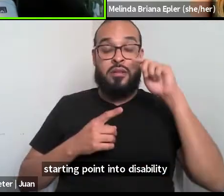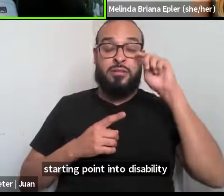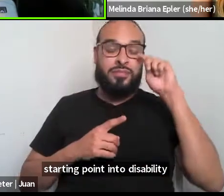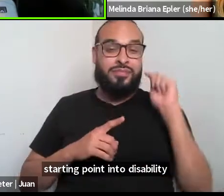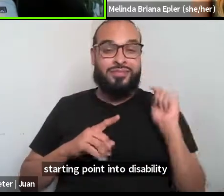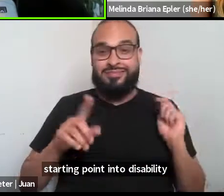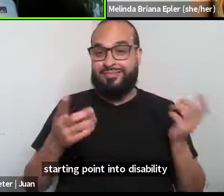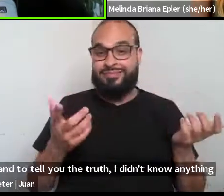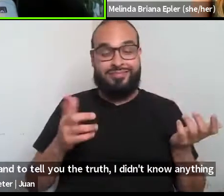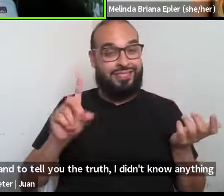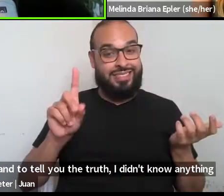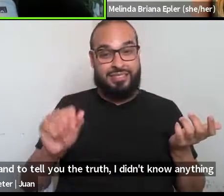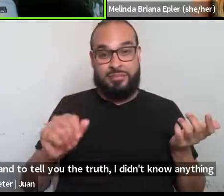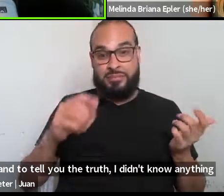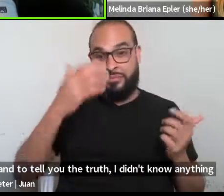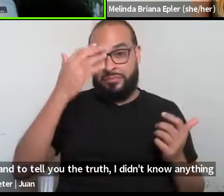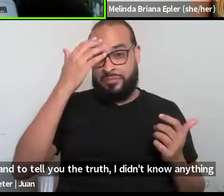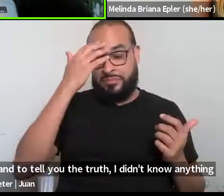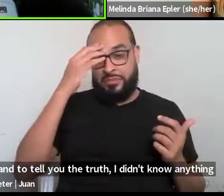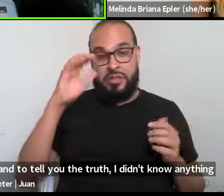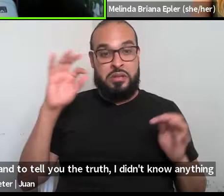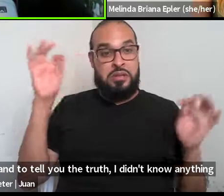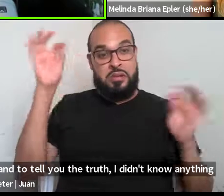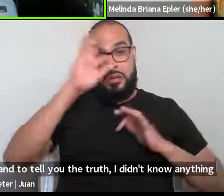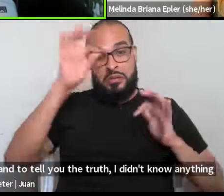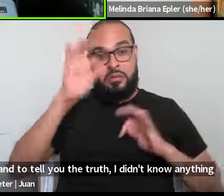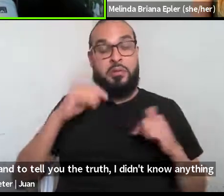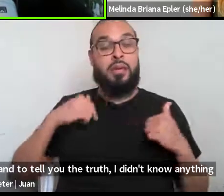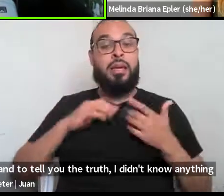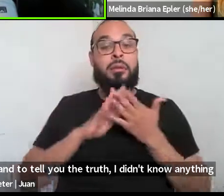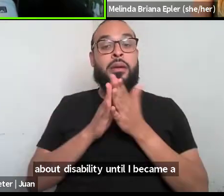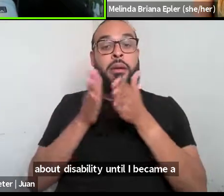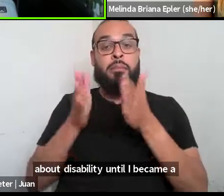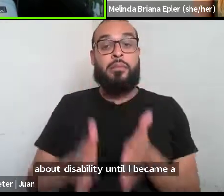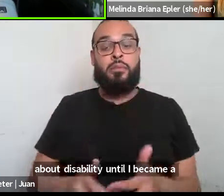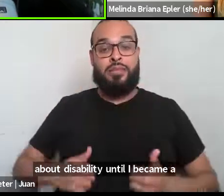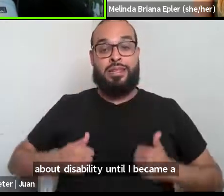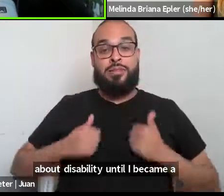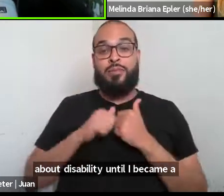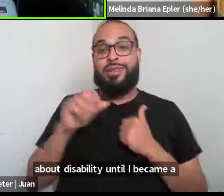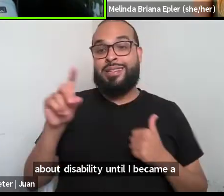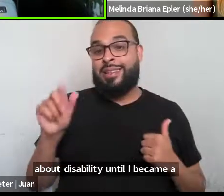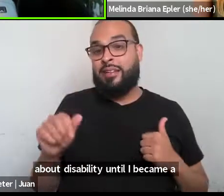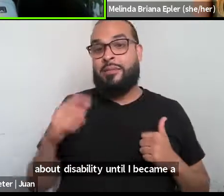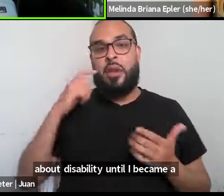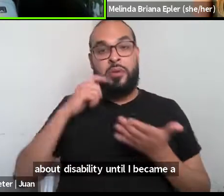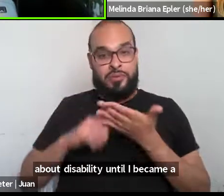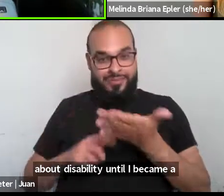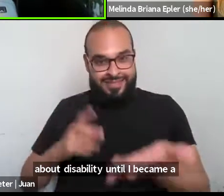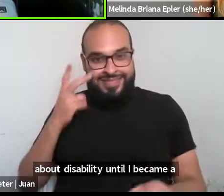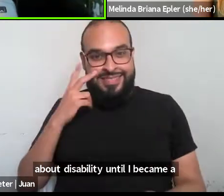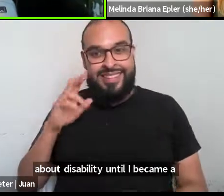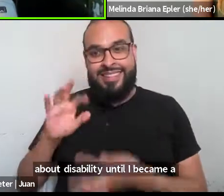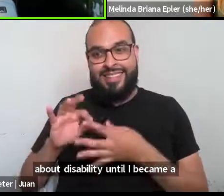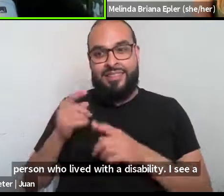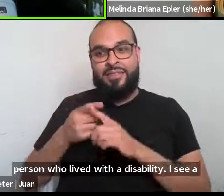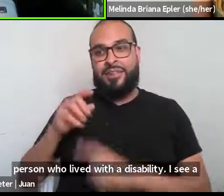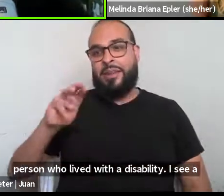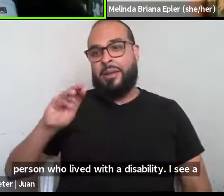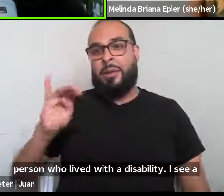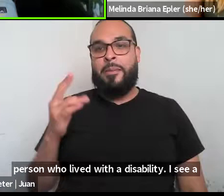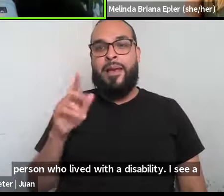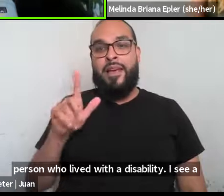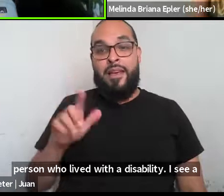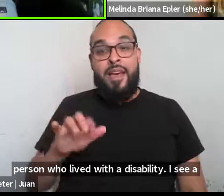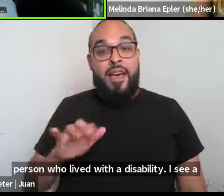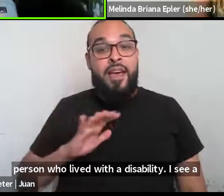I became a person who lived with a disability. And I see a note from Michael. Oh, sweet. Yeah,